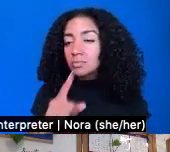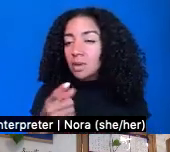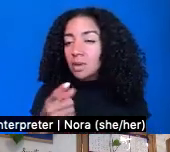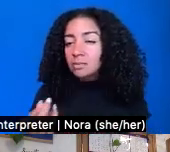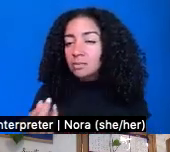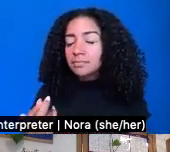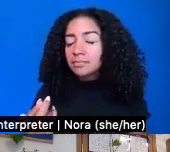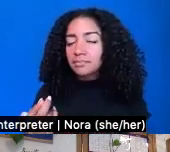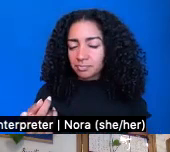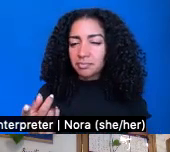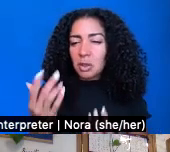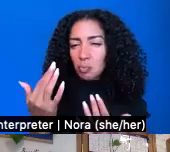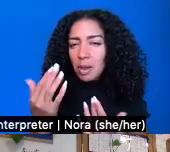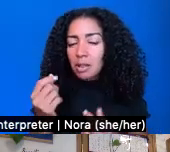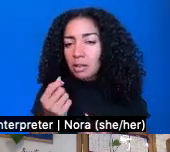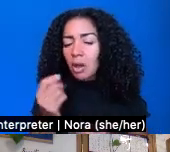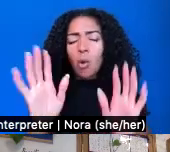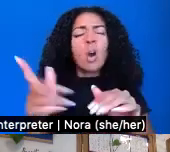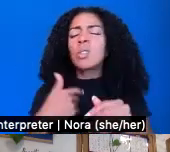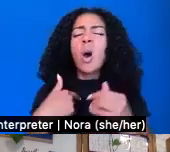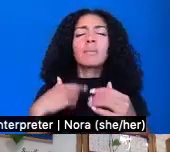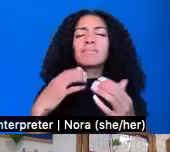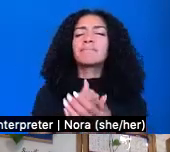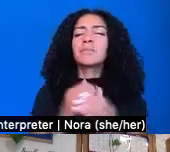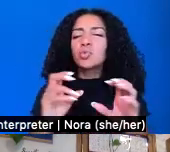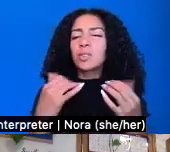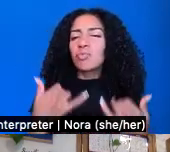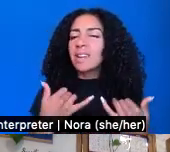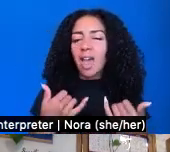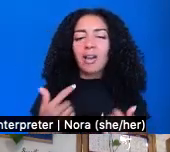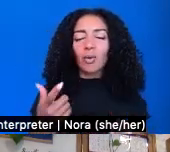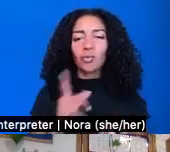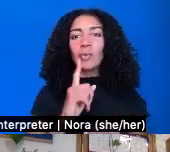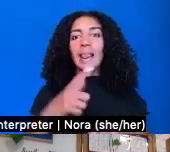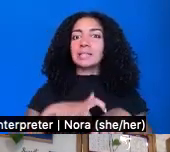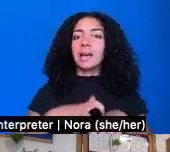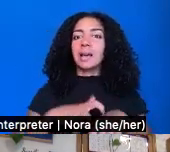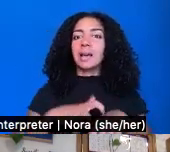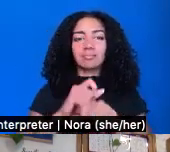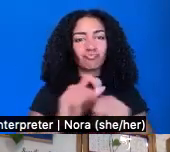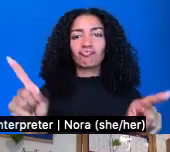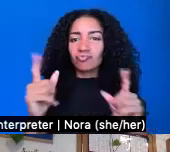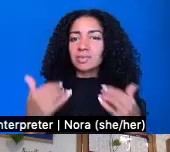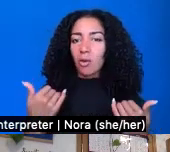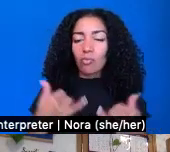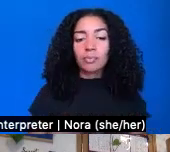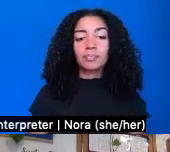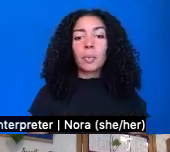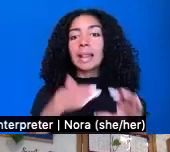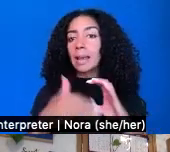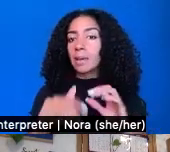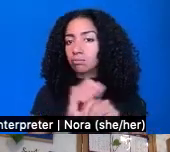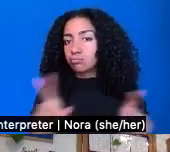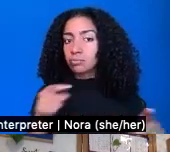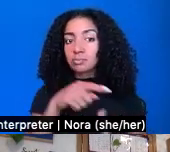well, let's just do it. Hey man, we're in real time here. Let's just do it. I'm gonna email this module to